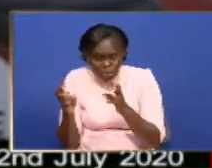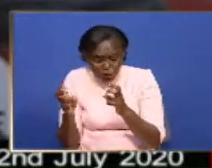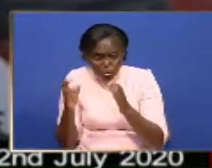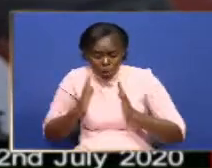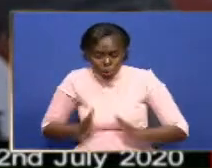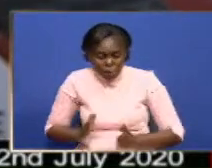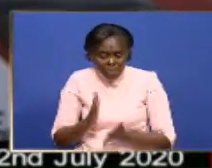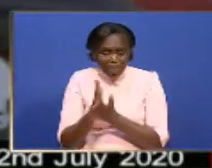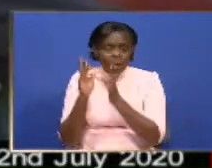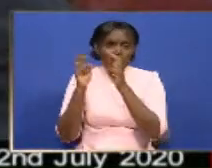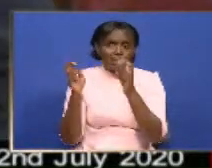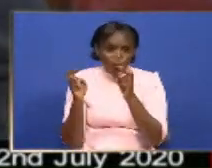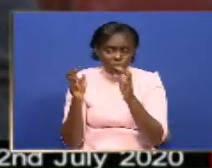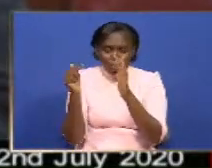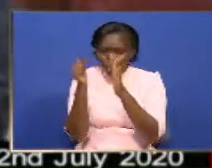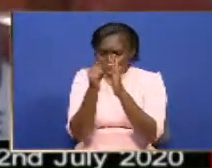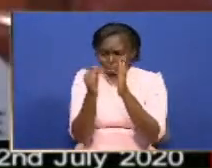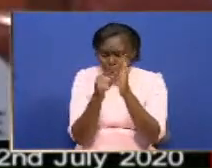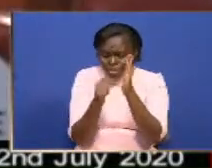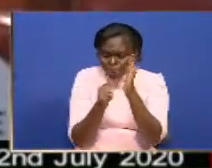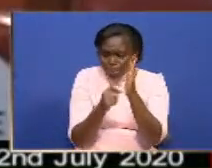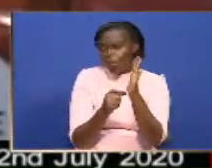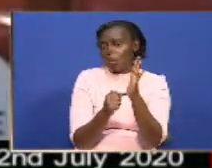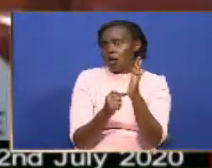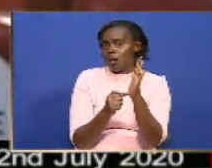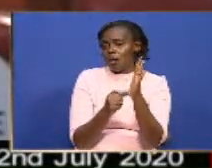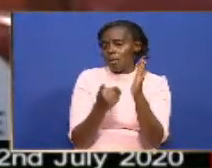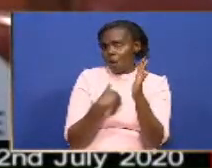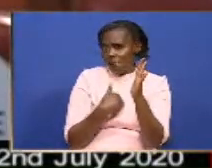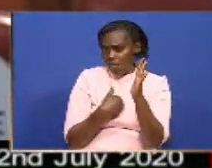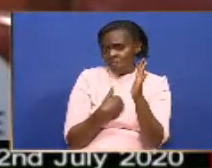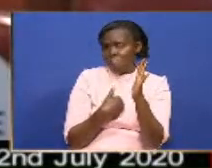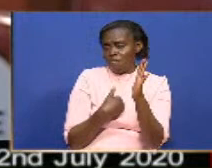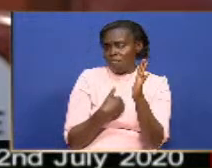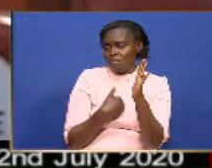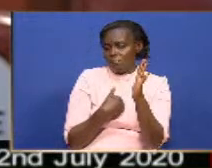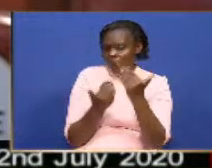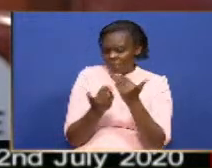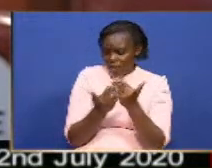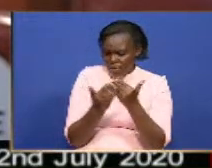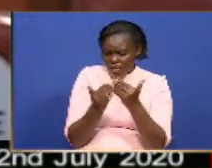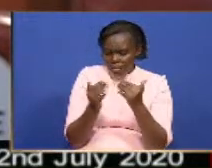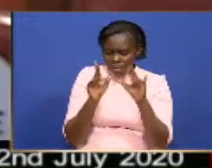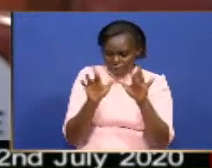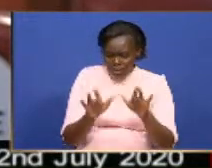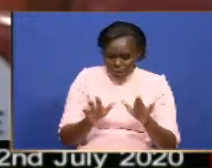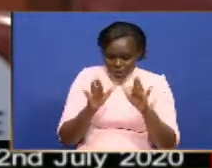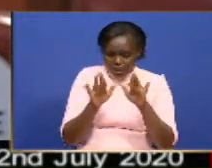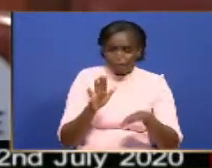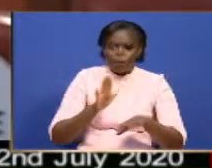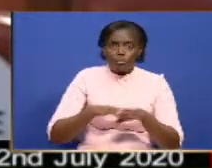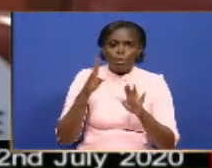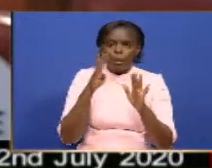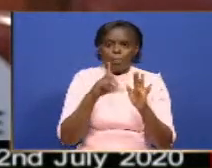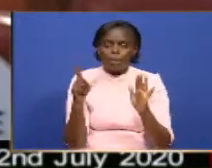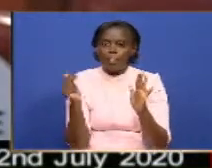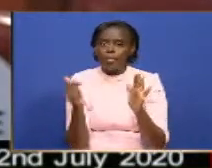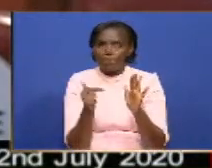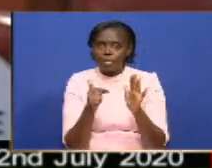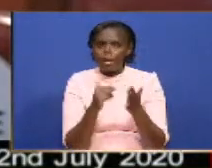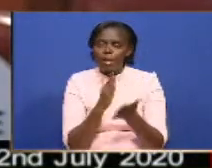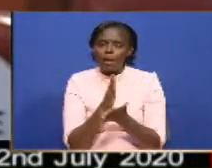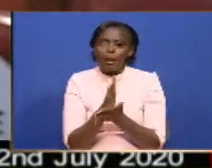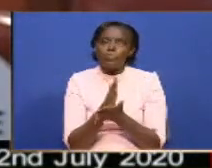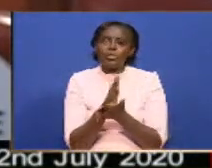human rights issues, and therefore it's an issue that needs to be looked at carefully. Good, this bill